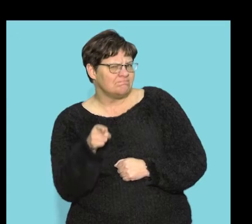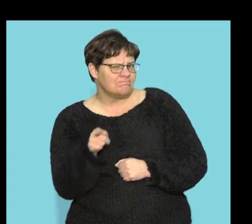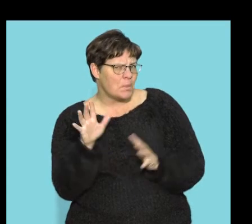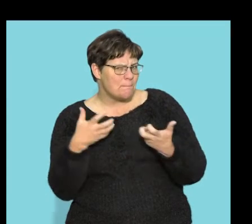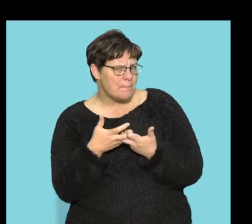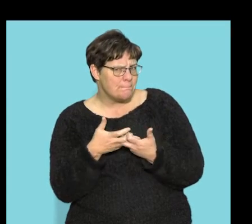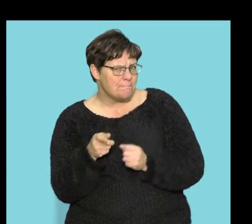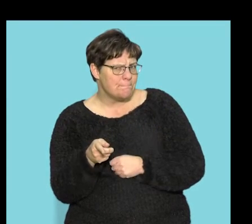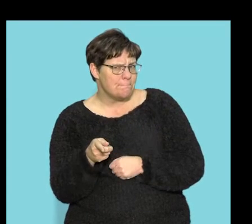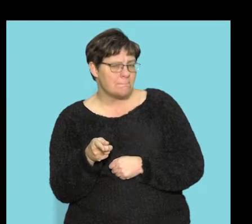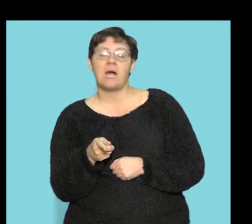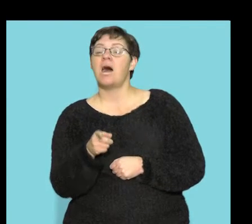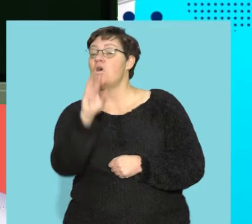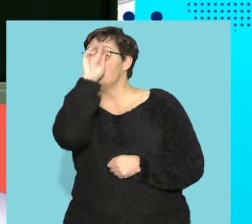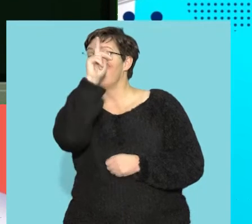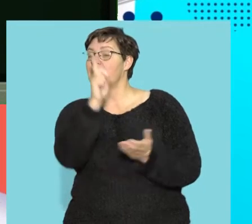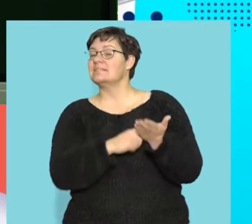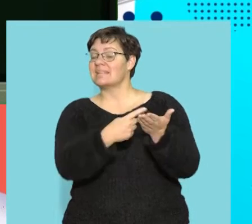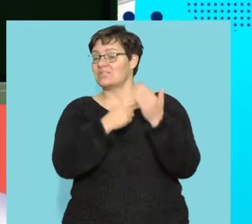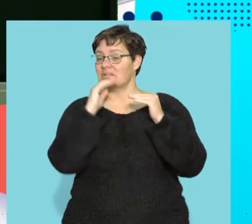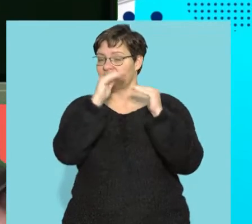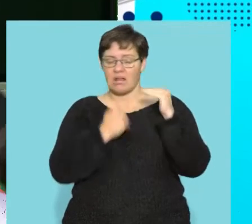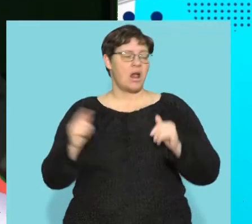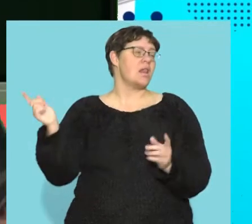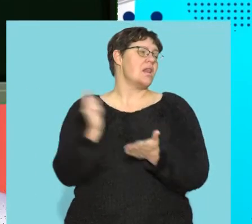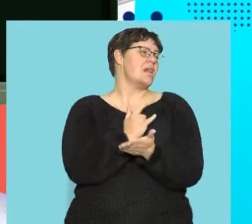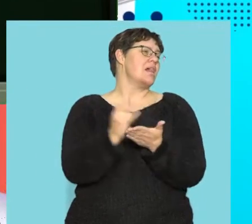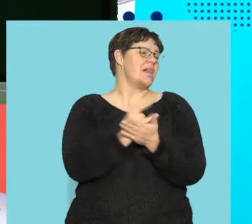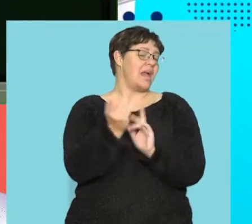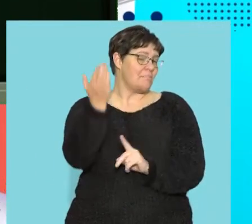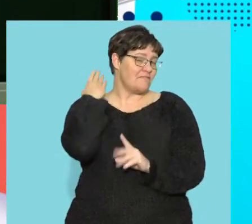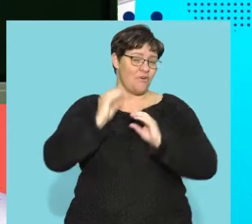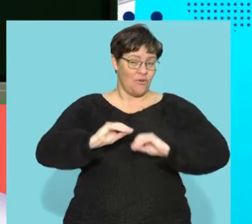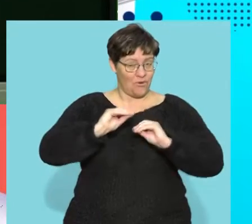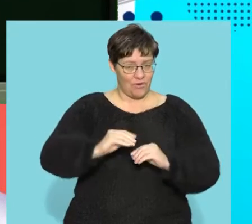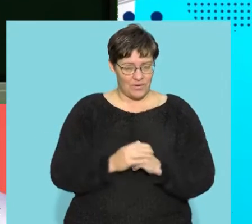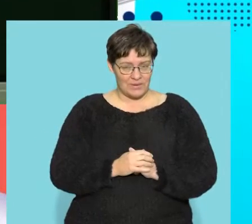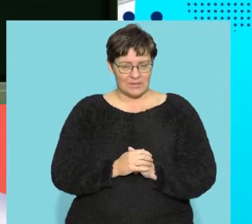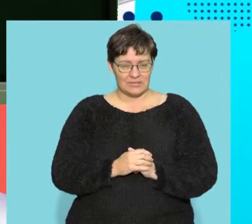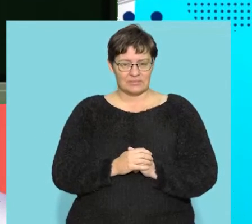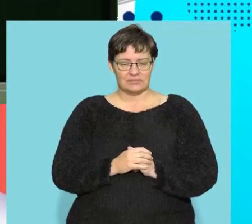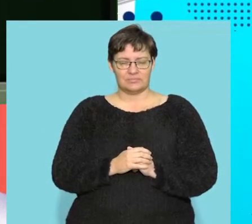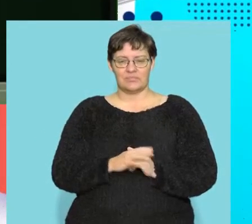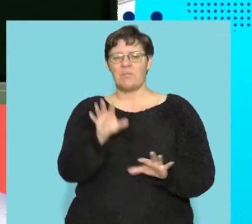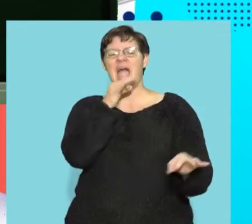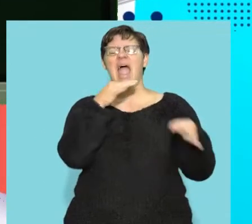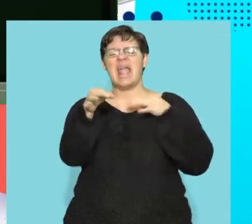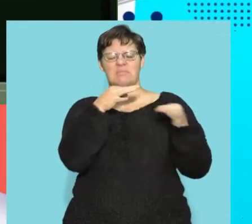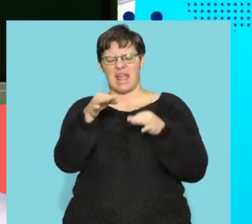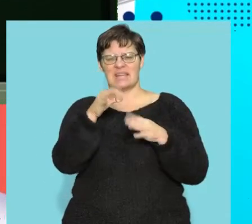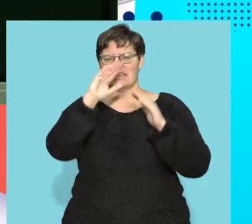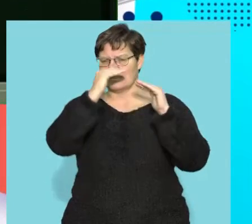depreciation? Remember, we've discussed depreciation at length in many of our other lessons. Let's define